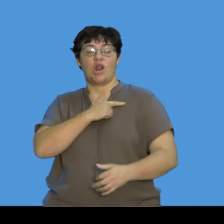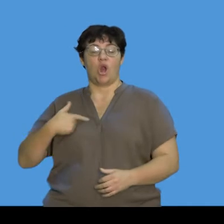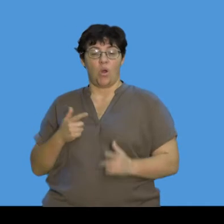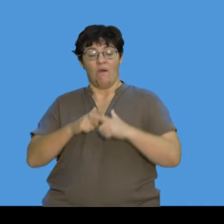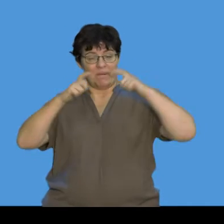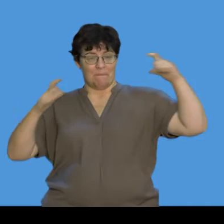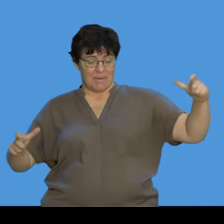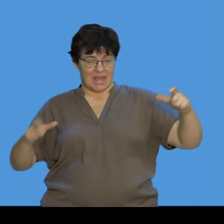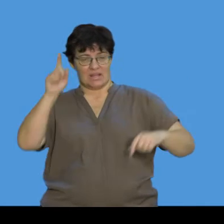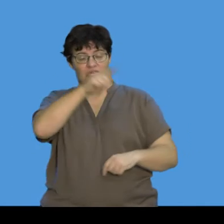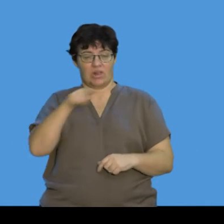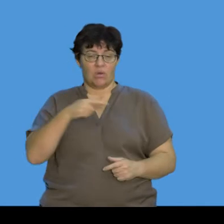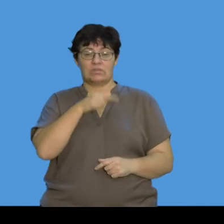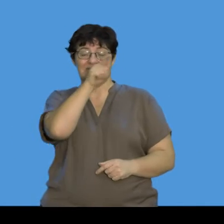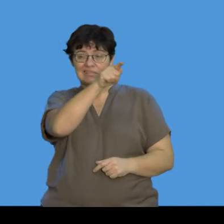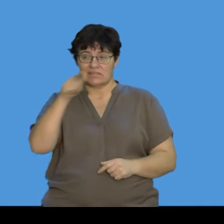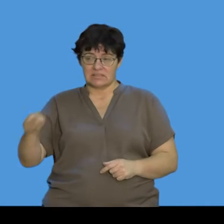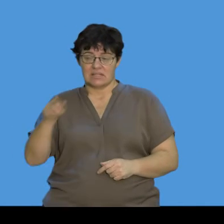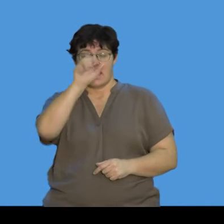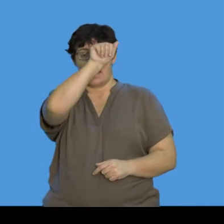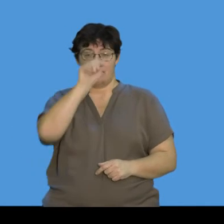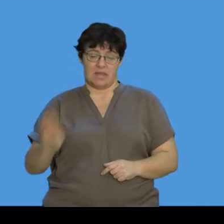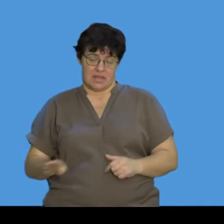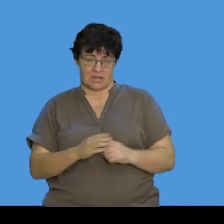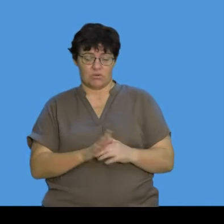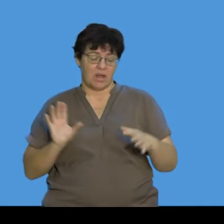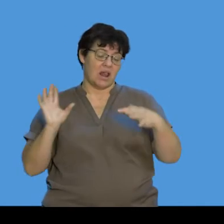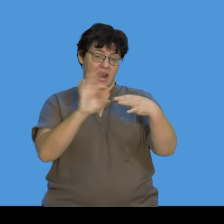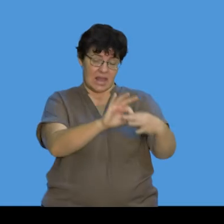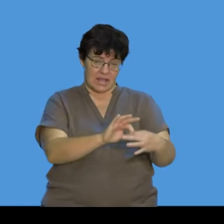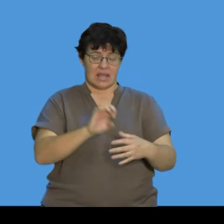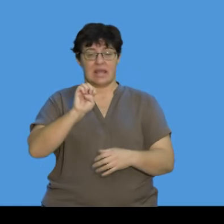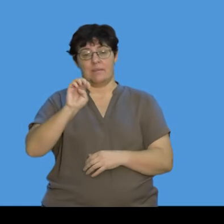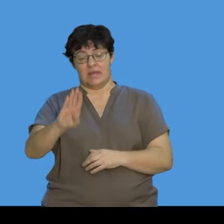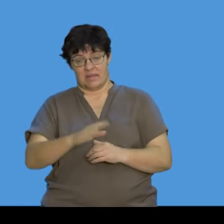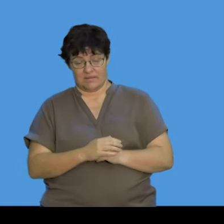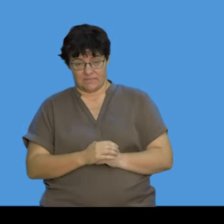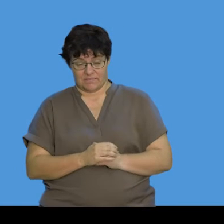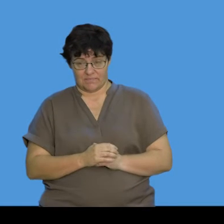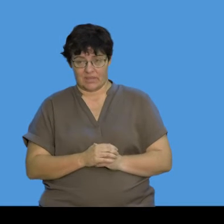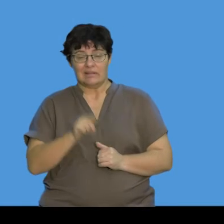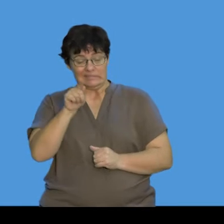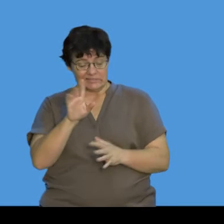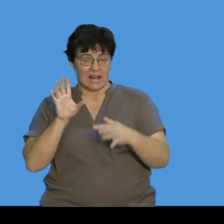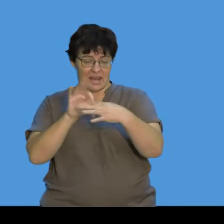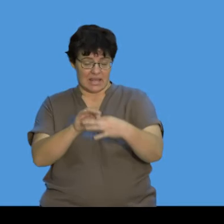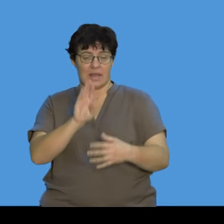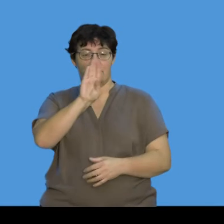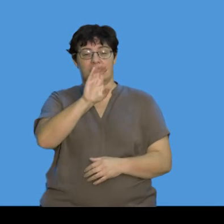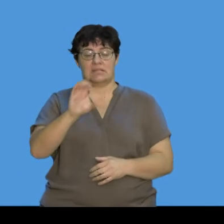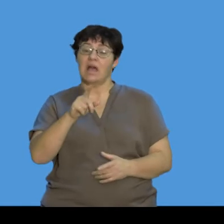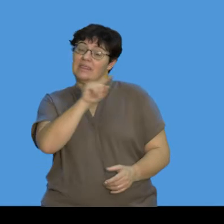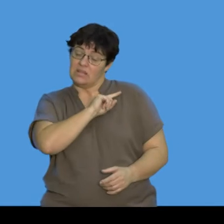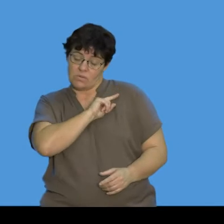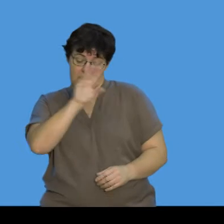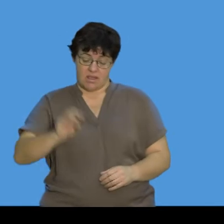the longer side of the bigger triangle, which is AB. I will link it with EB, and this will link with BC.